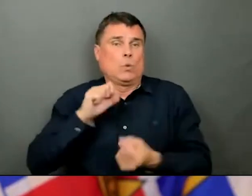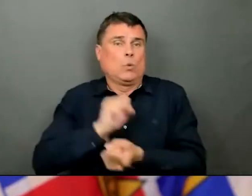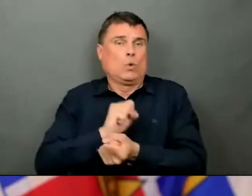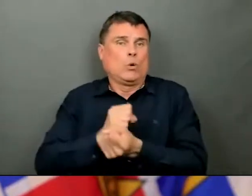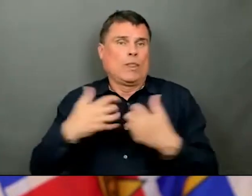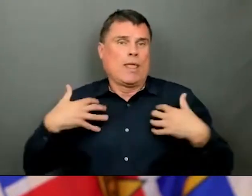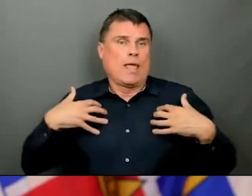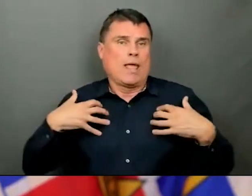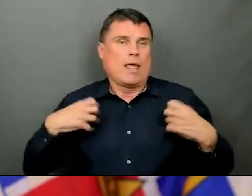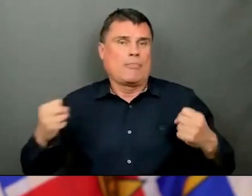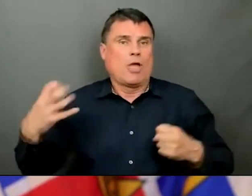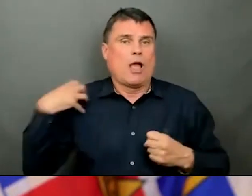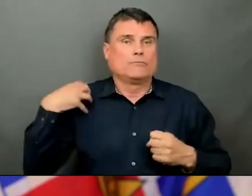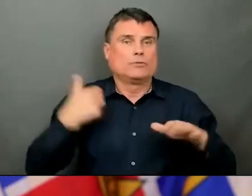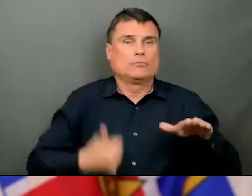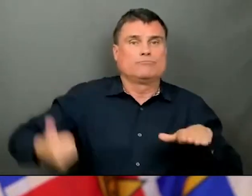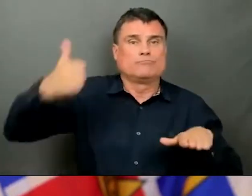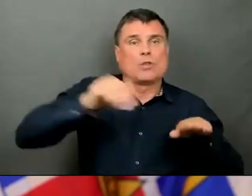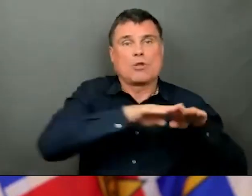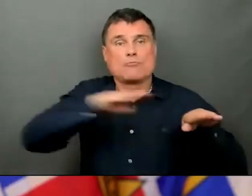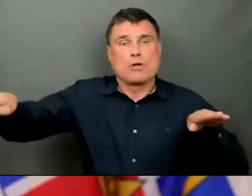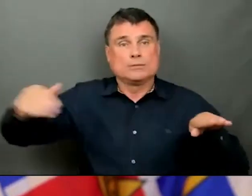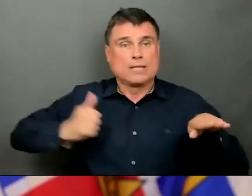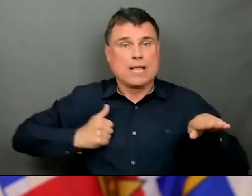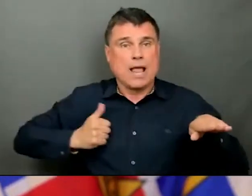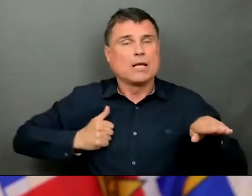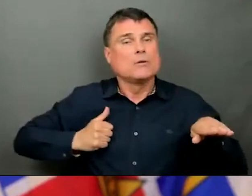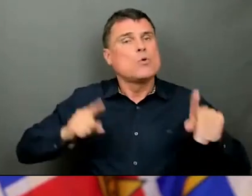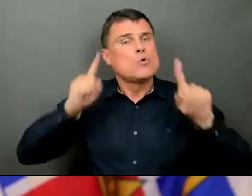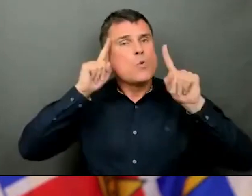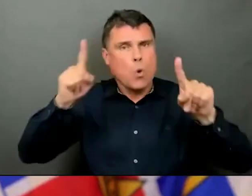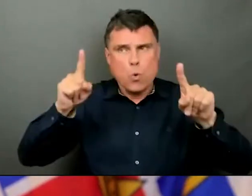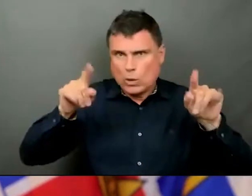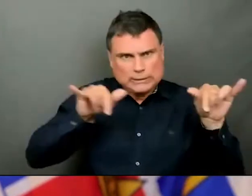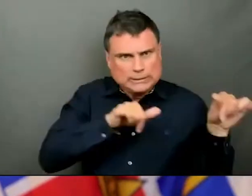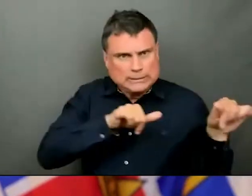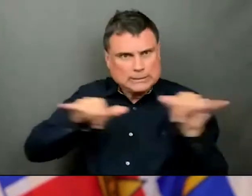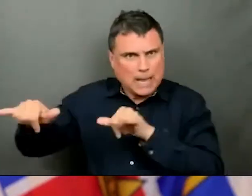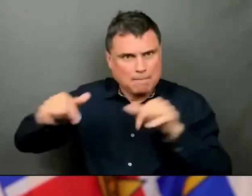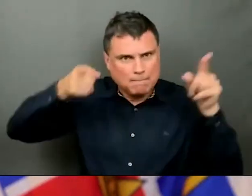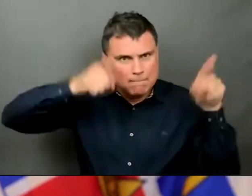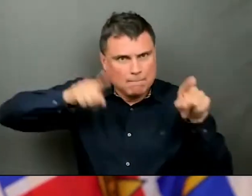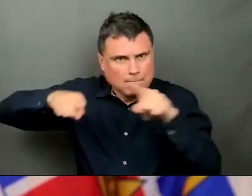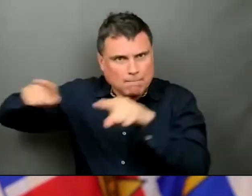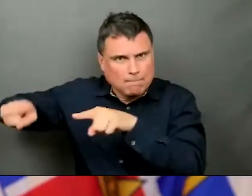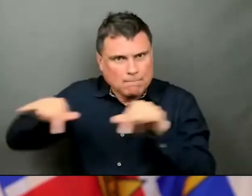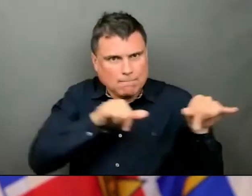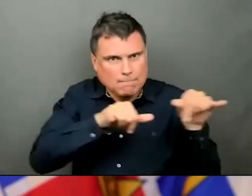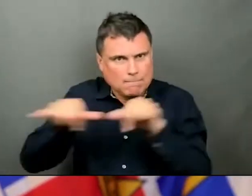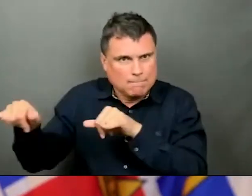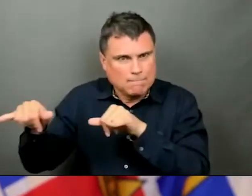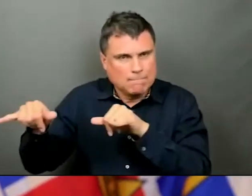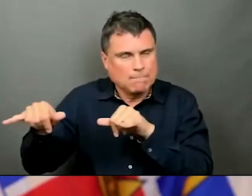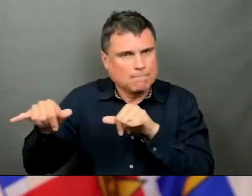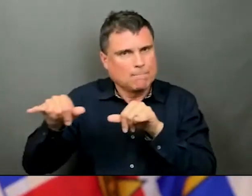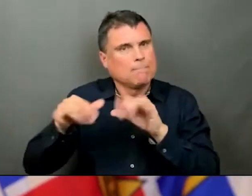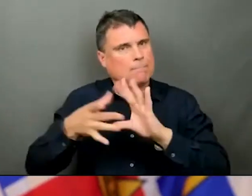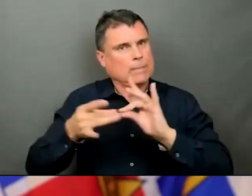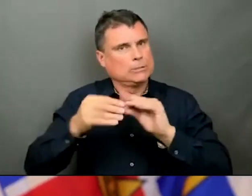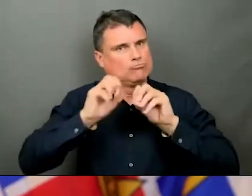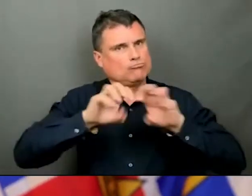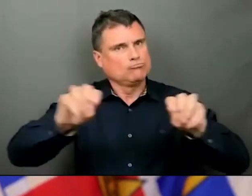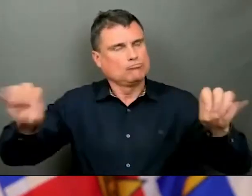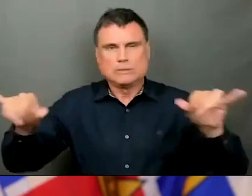make sure that we're all aligned in some of the messages that we're giving. Shannon, do you have a follow-up? Can